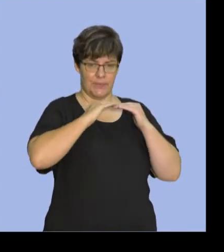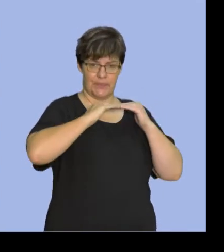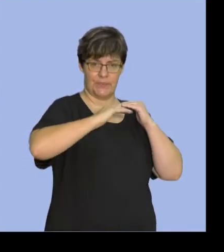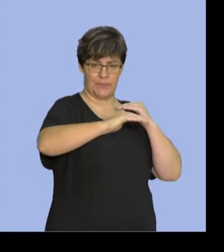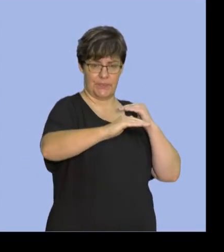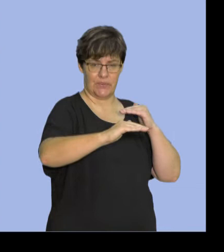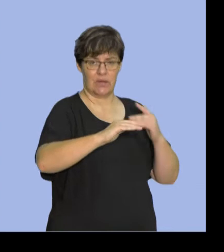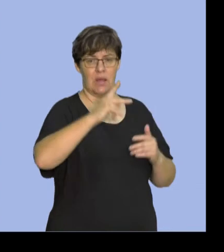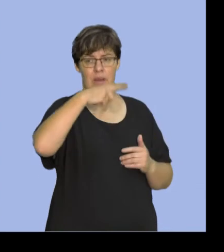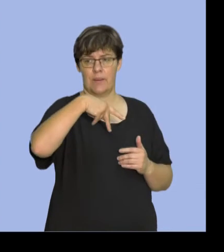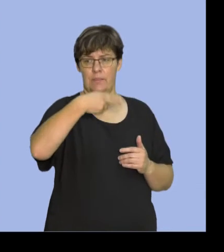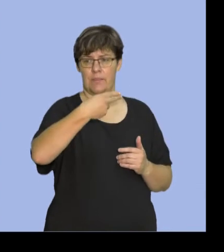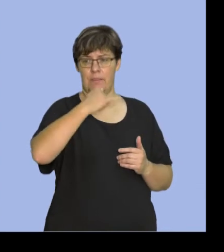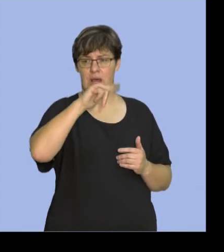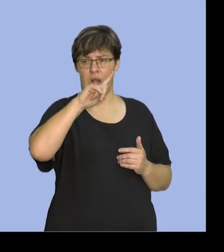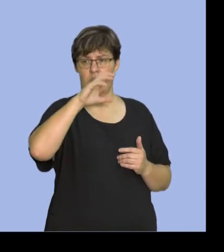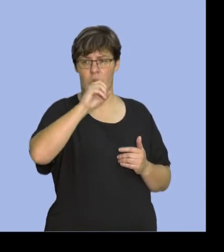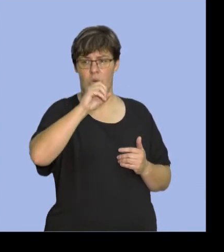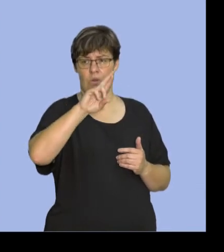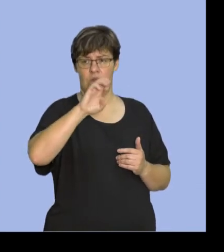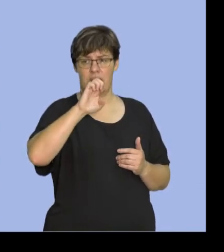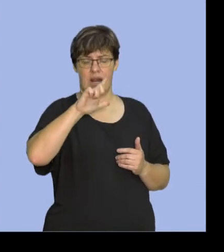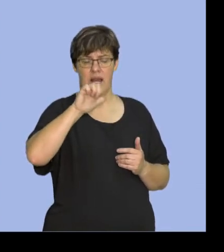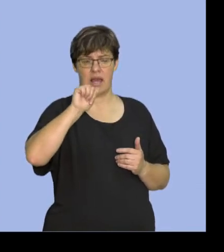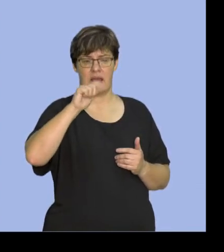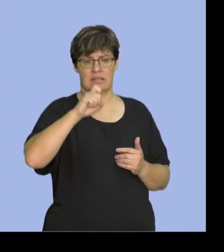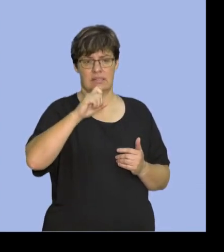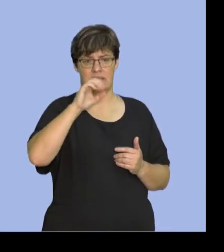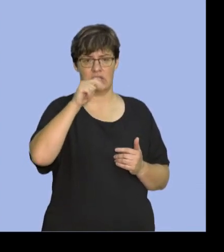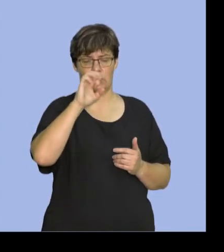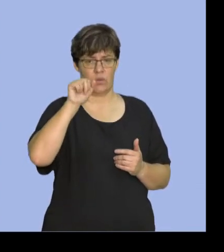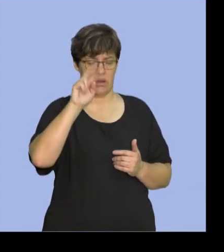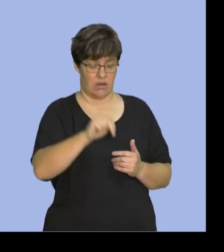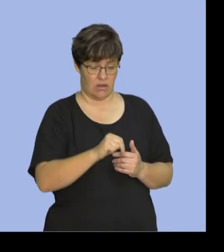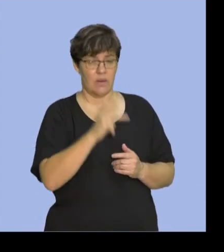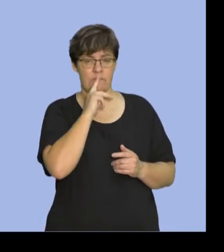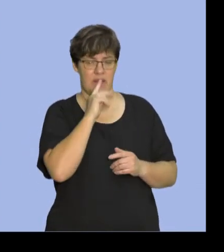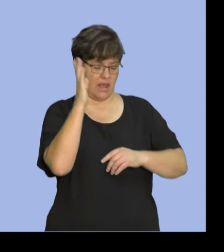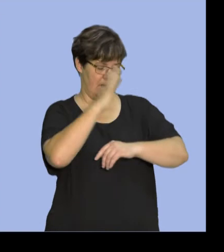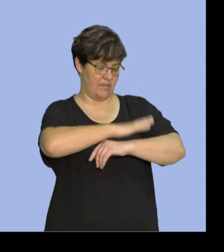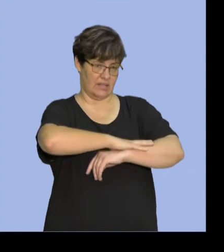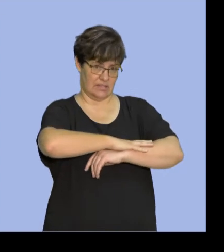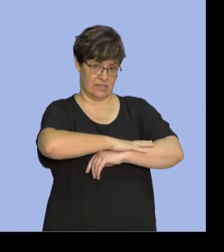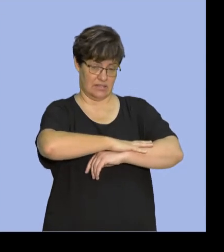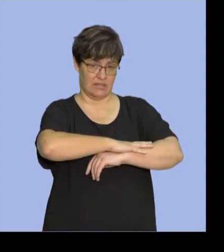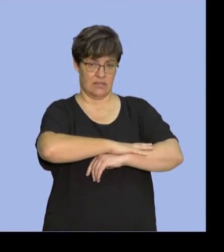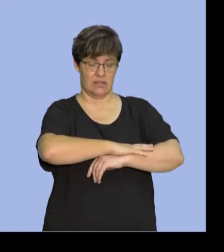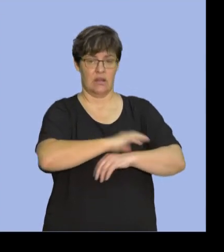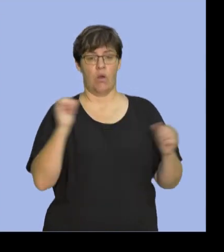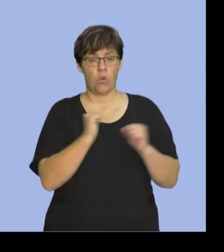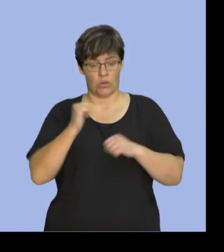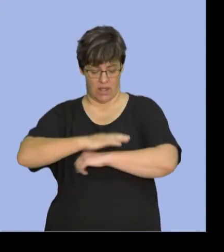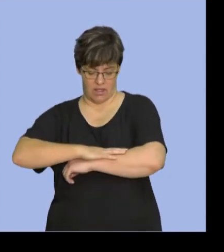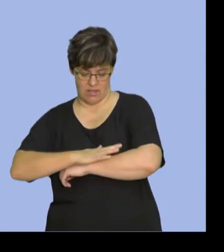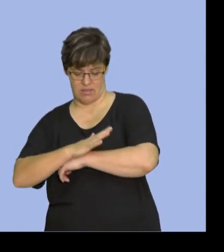called pyelorelaxation. So essentially the hair follicles relax and the hair flattens, whereas on a cold day